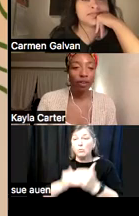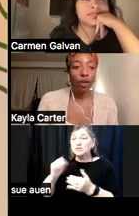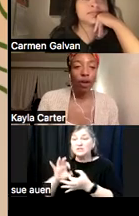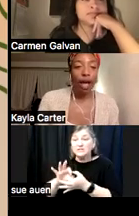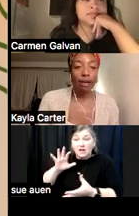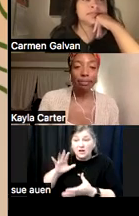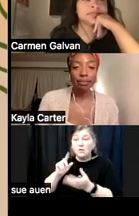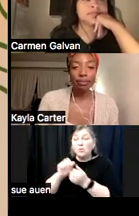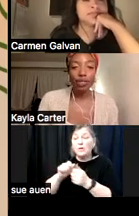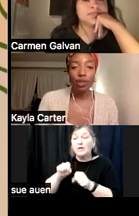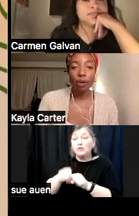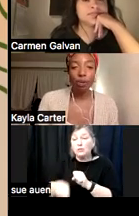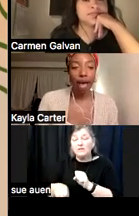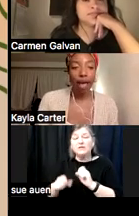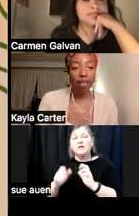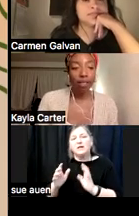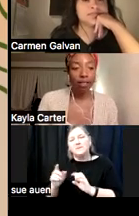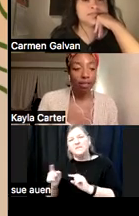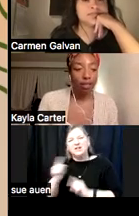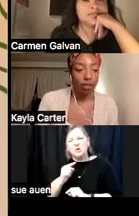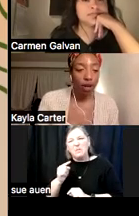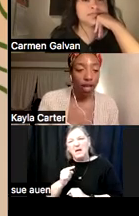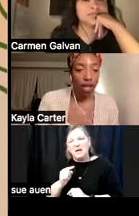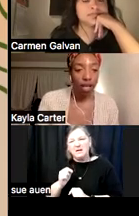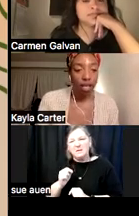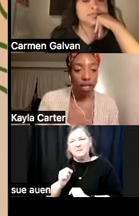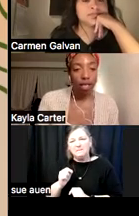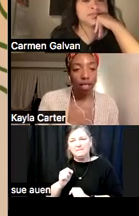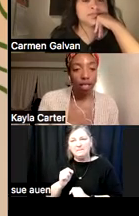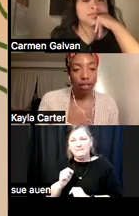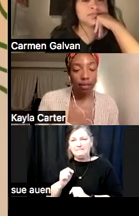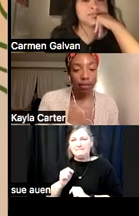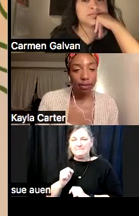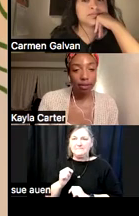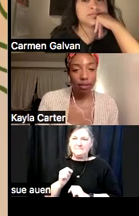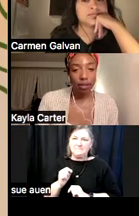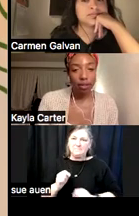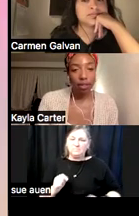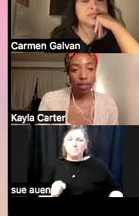grief, just to go back, sorry.